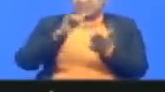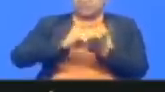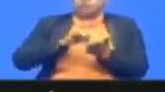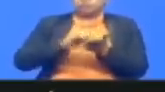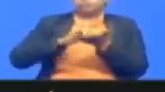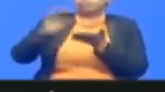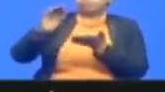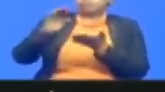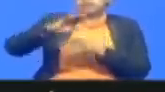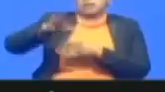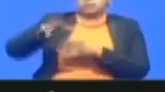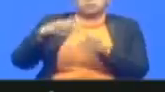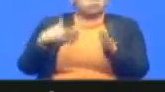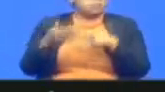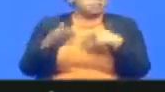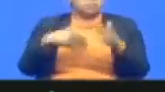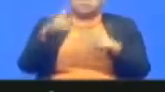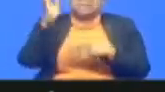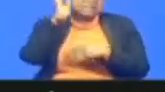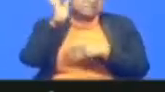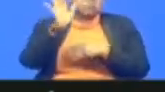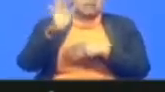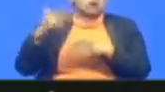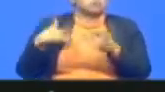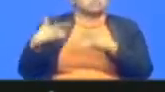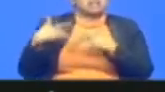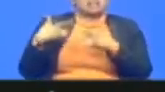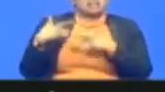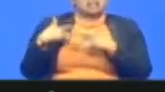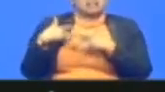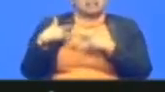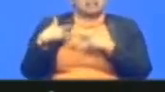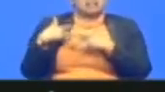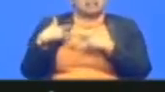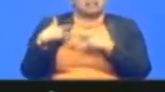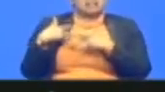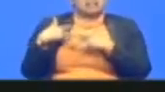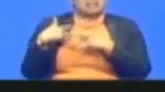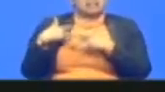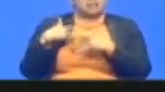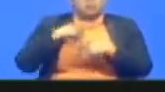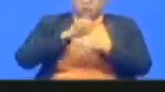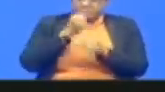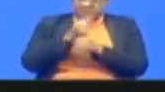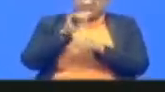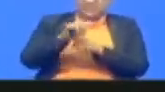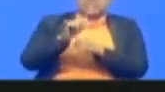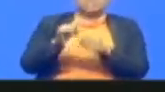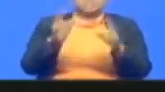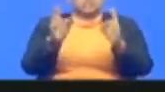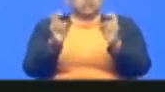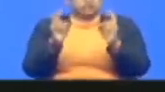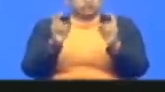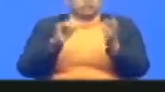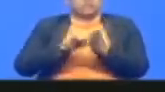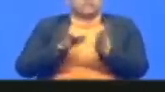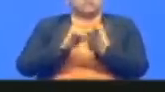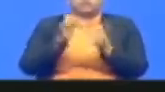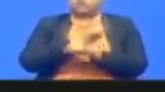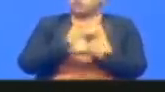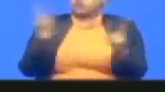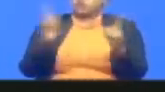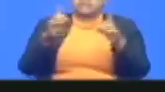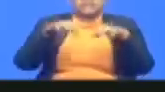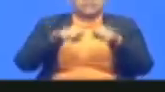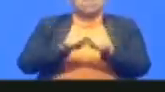counties without listening to their concerns. We'll make it an issue that the Treasury should not flout our law,